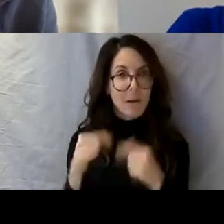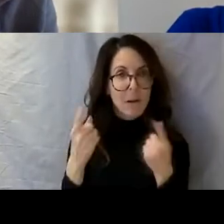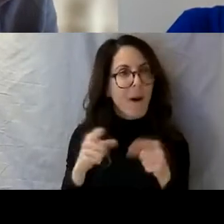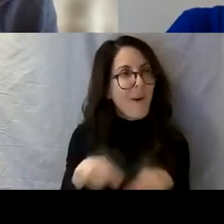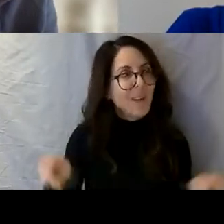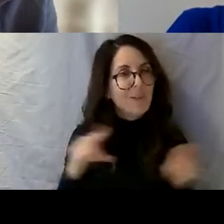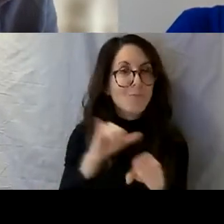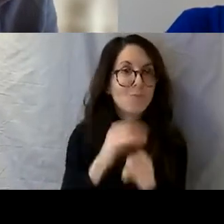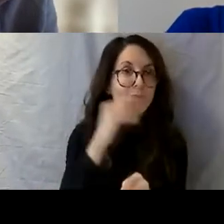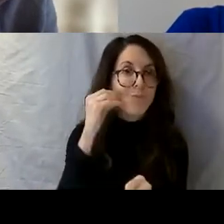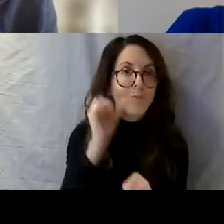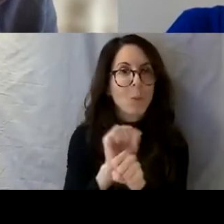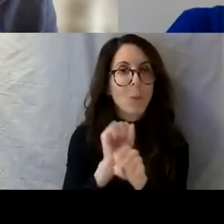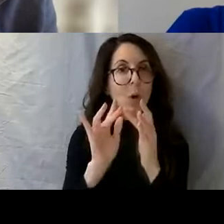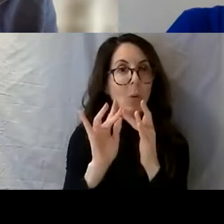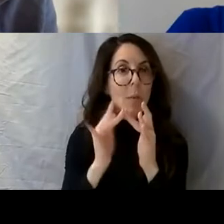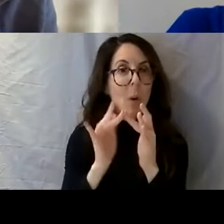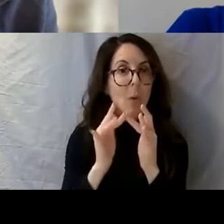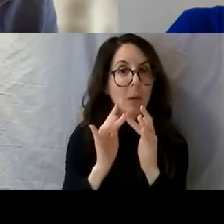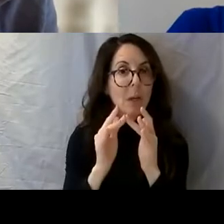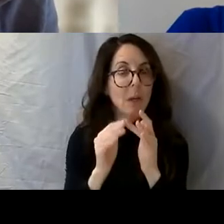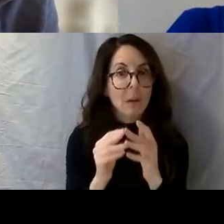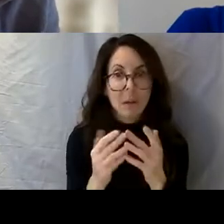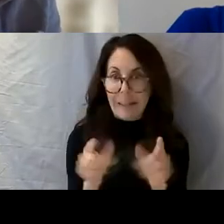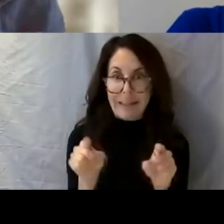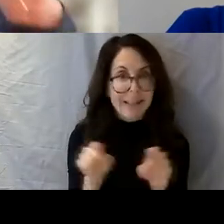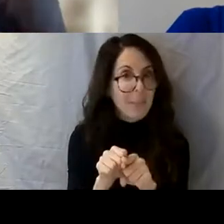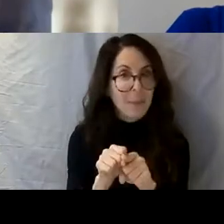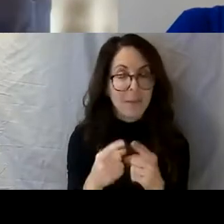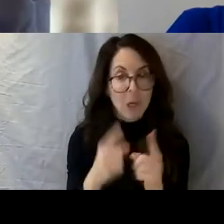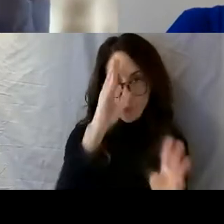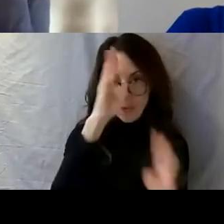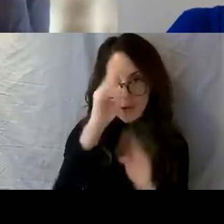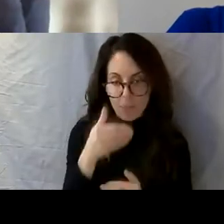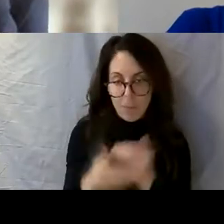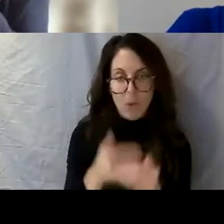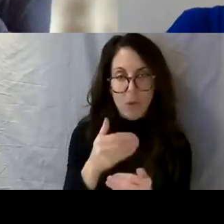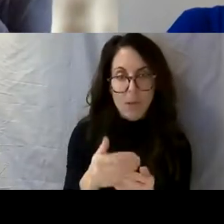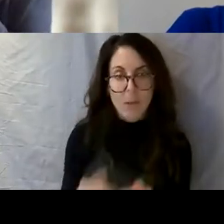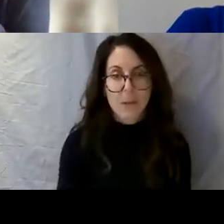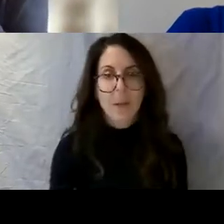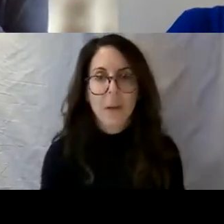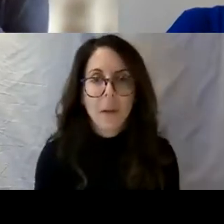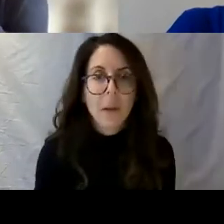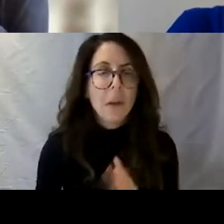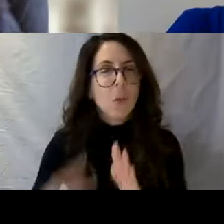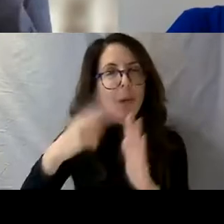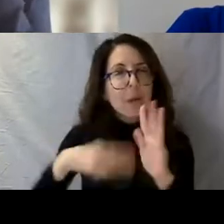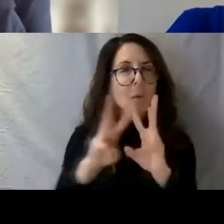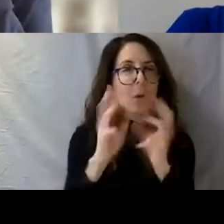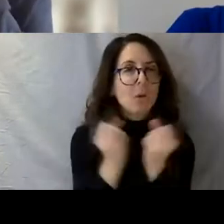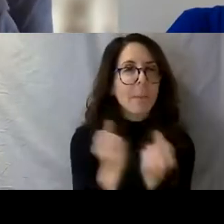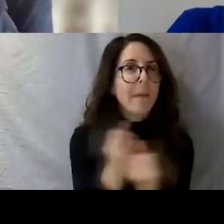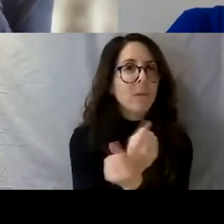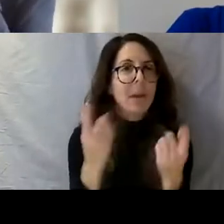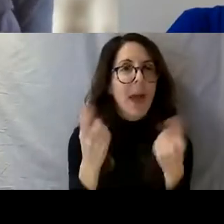remotely, even in the creation process where readings, workshops were happening